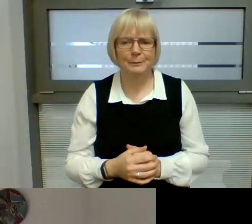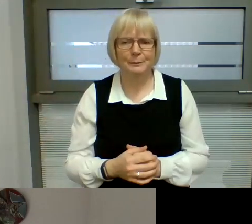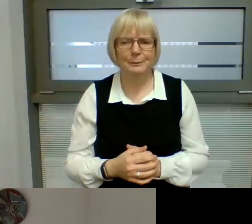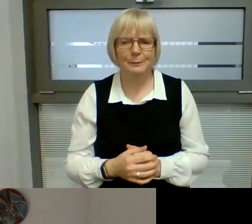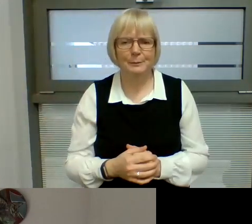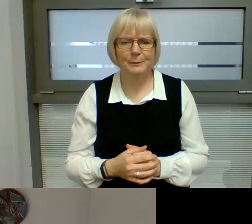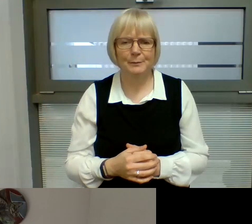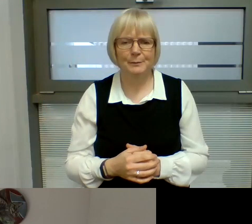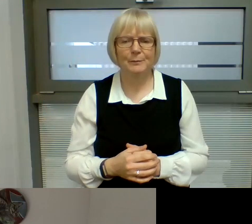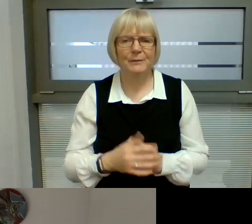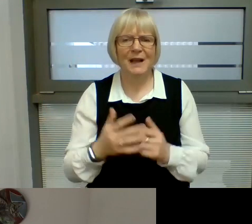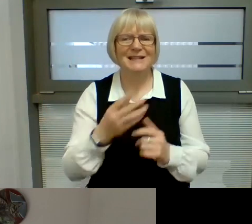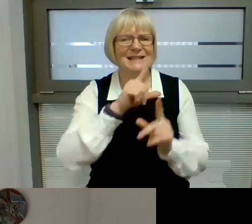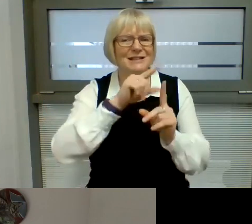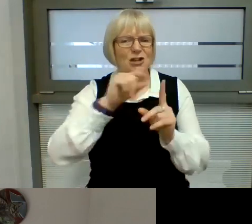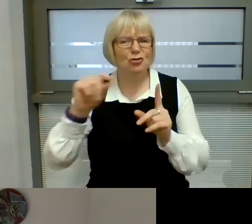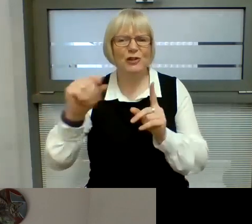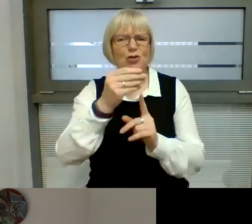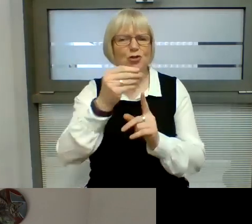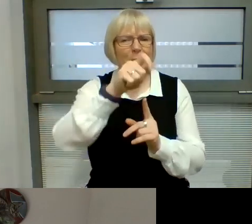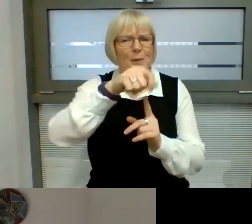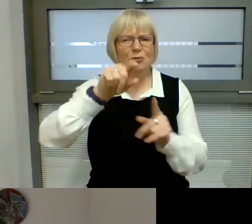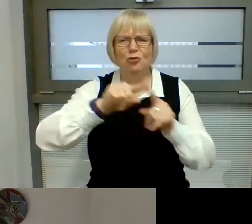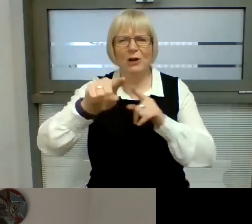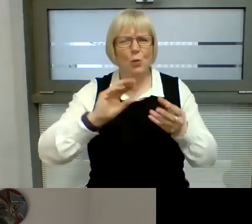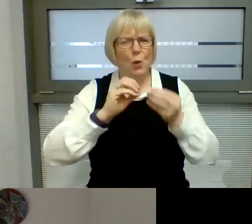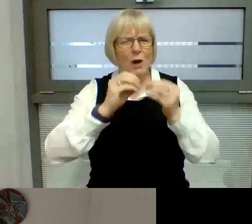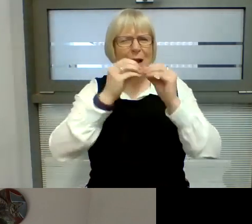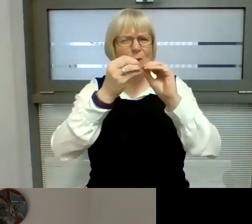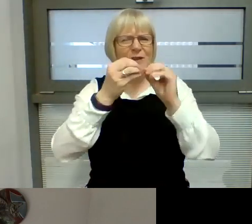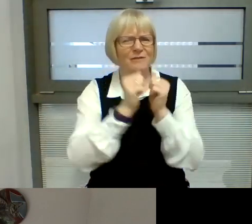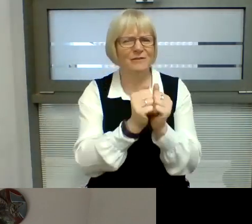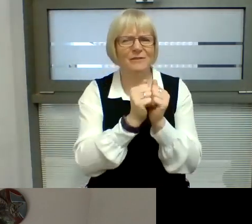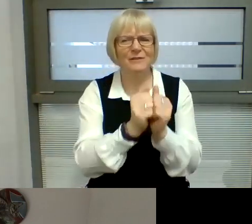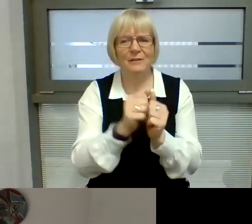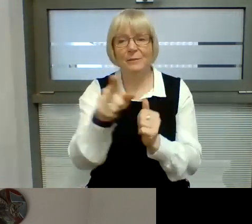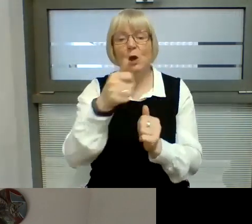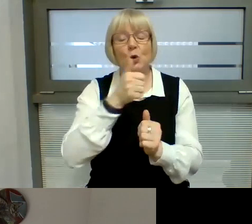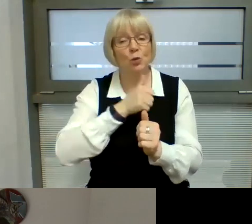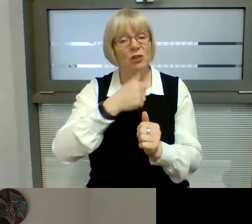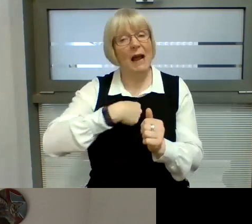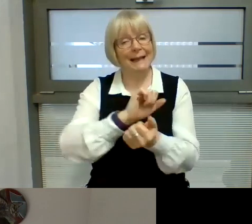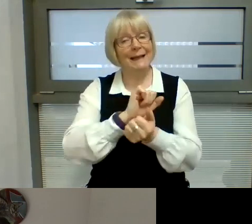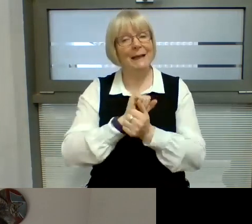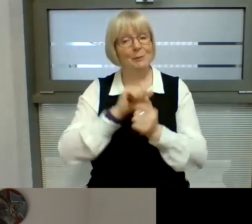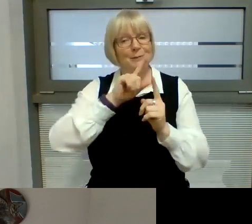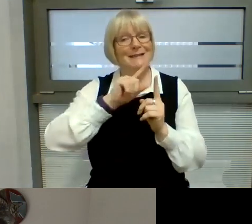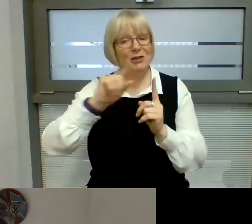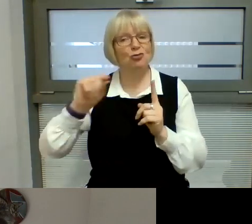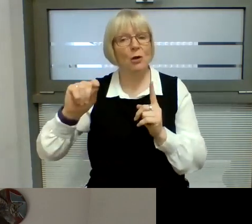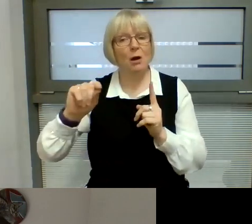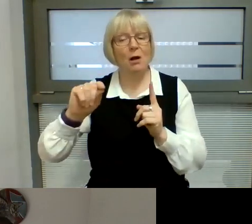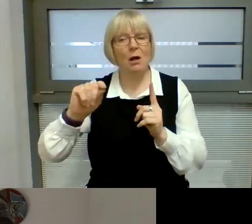which I think some people are trying to monetize in some way. Yeah, because normally I would keep the digital things just as like just kind of